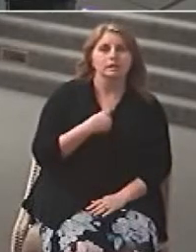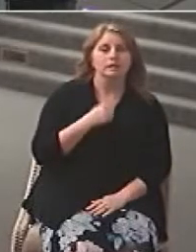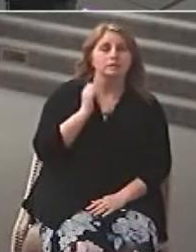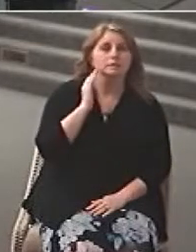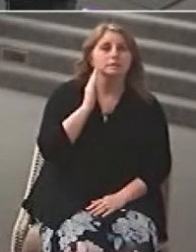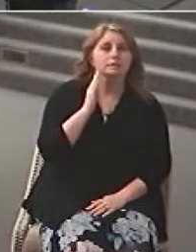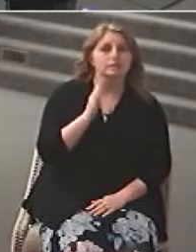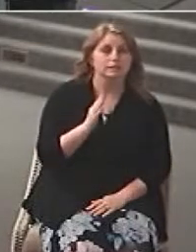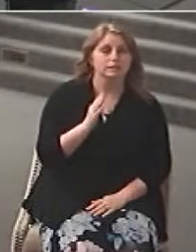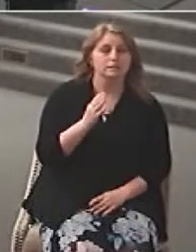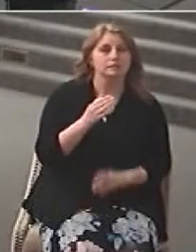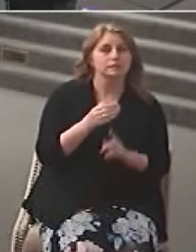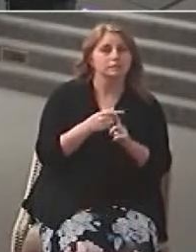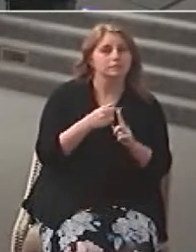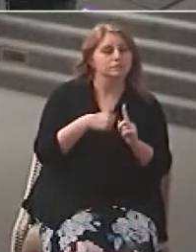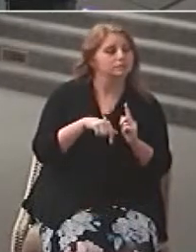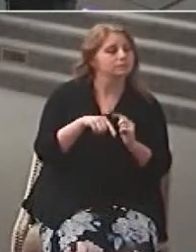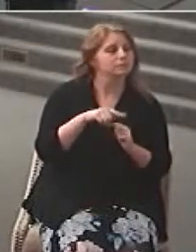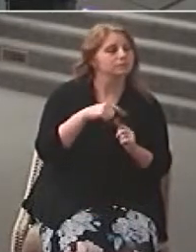above. I will